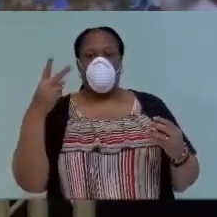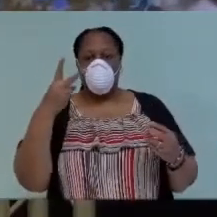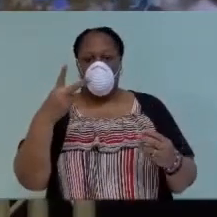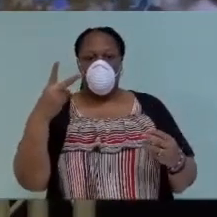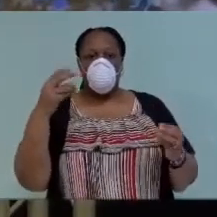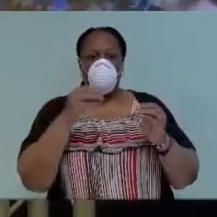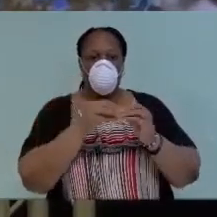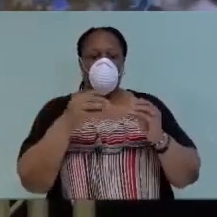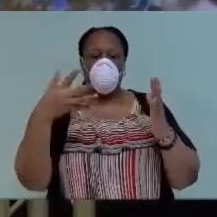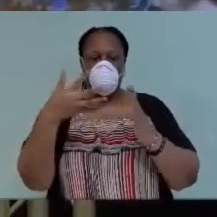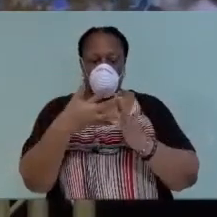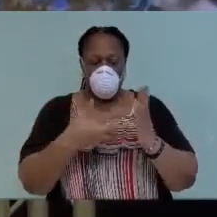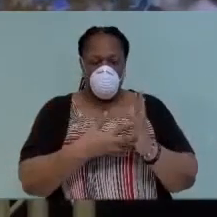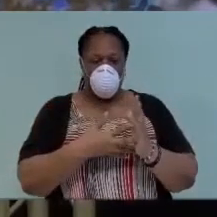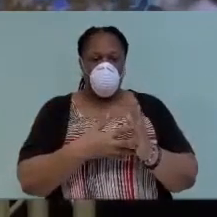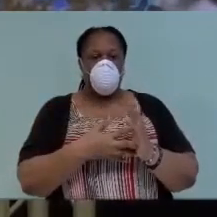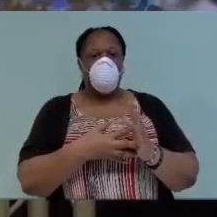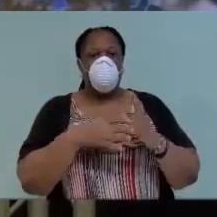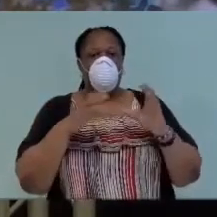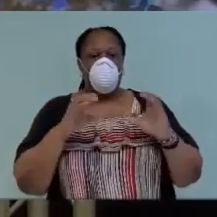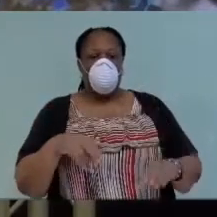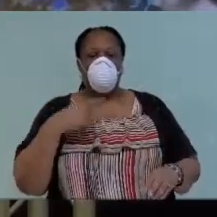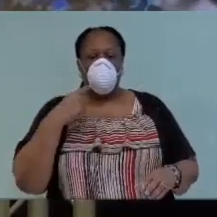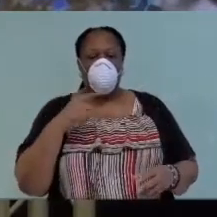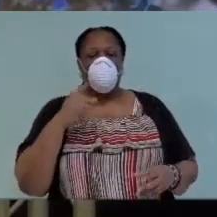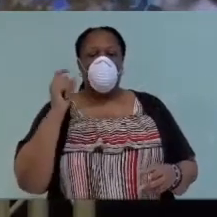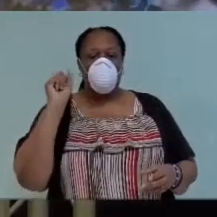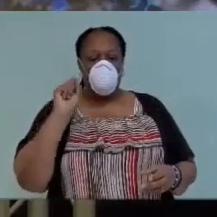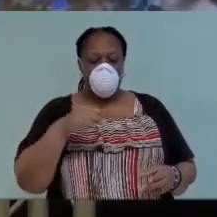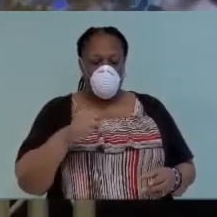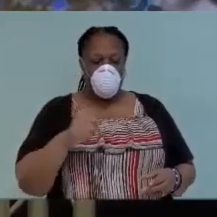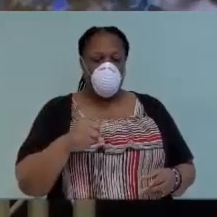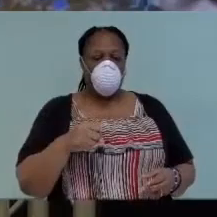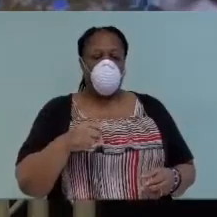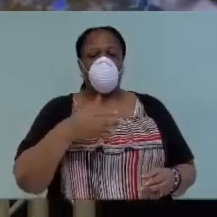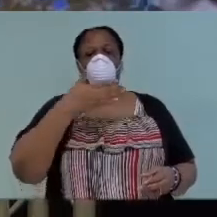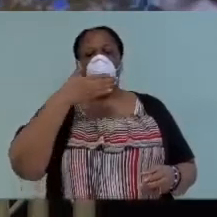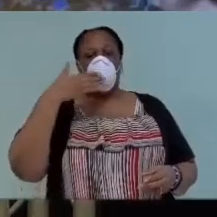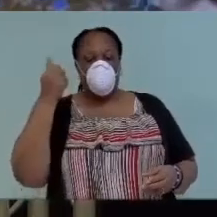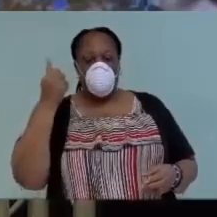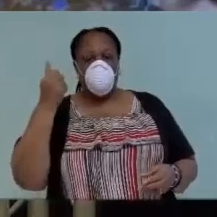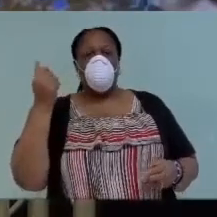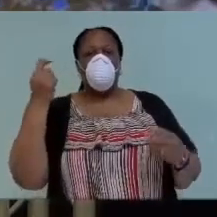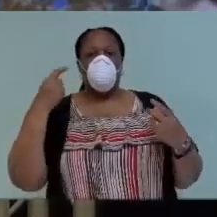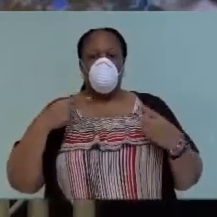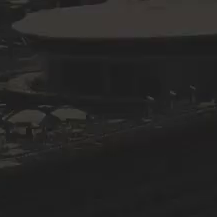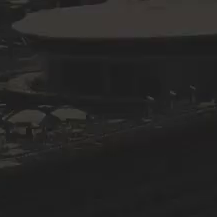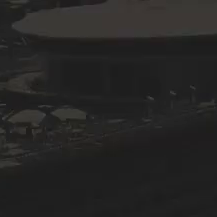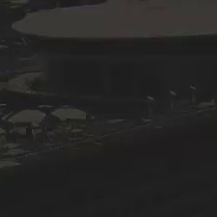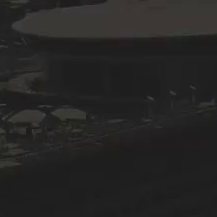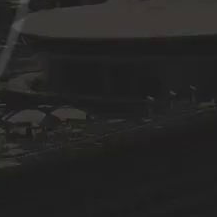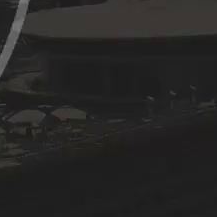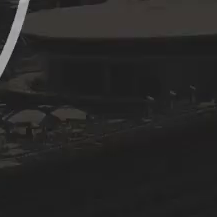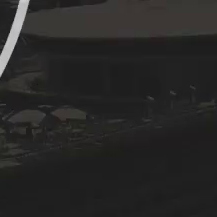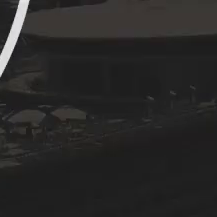apart, they will be deemed fully recovered and clear to resume normal activity. I thank you.